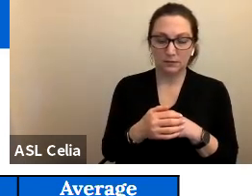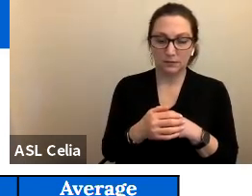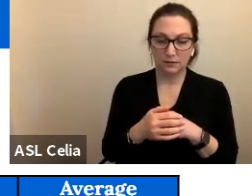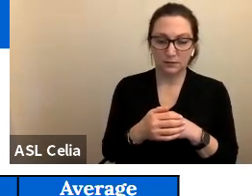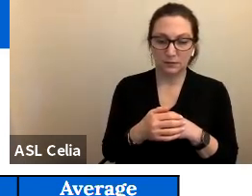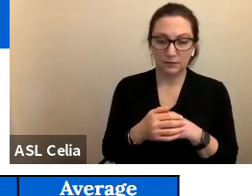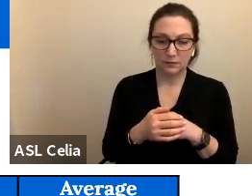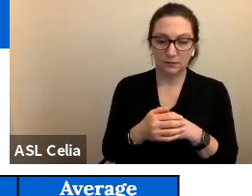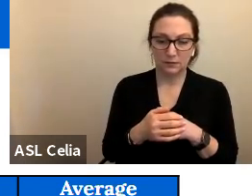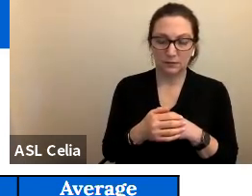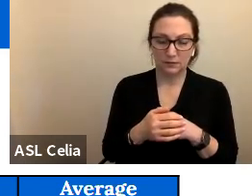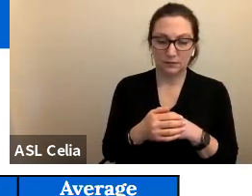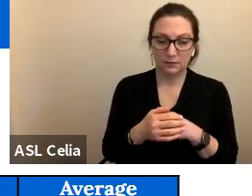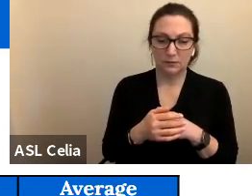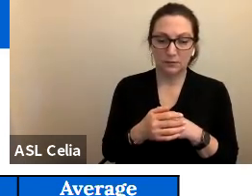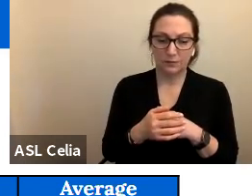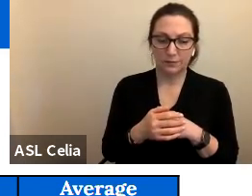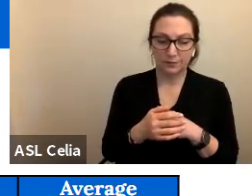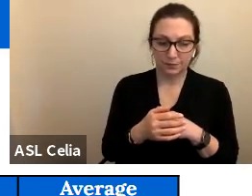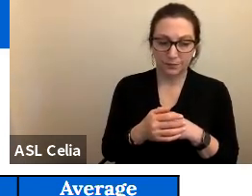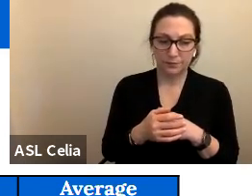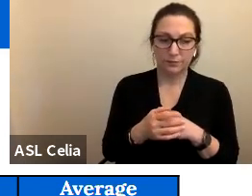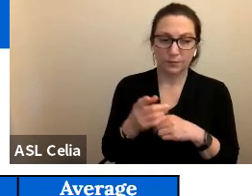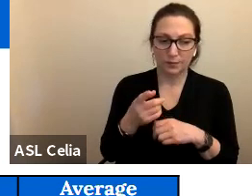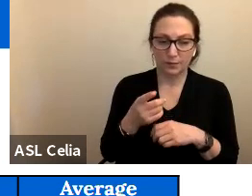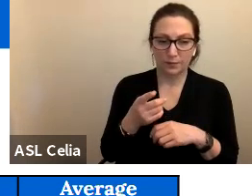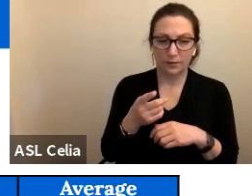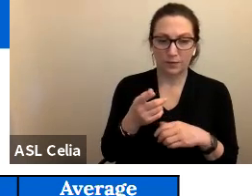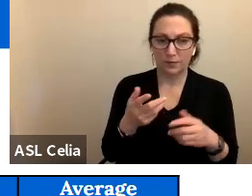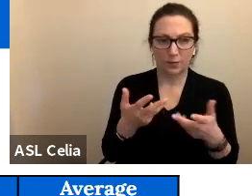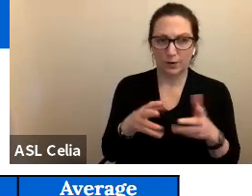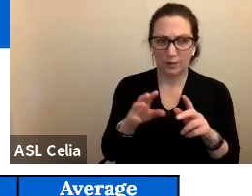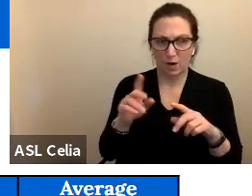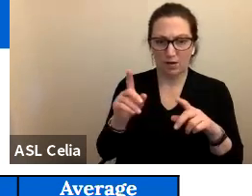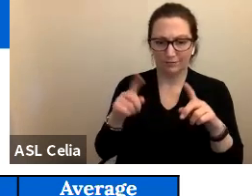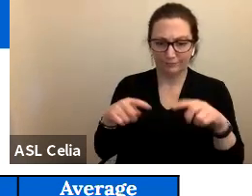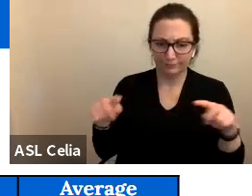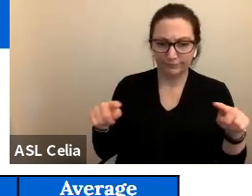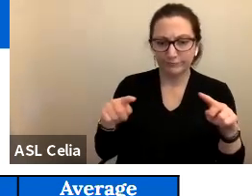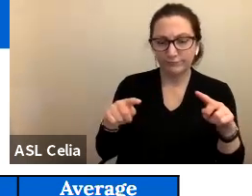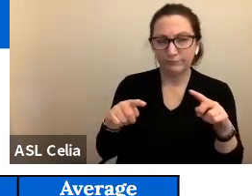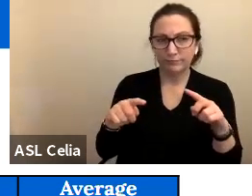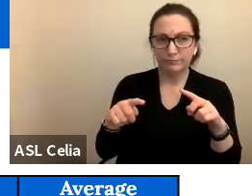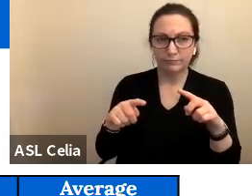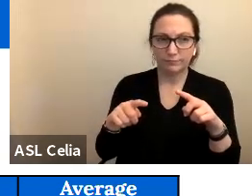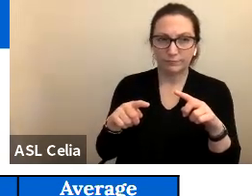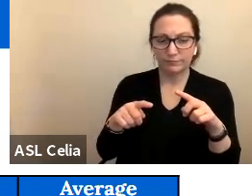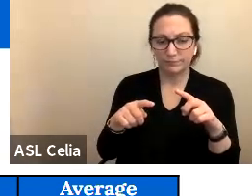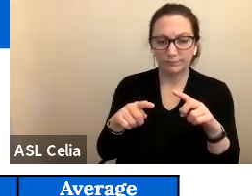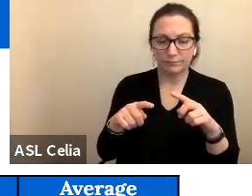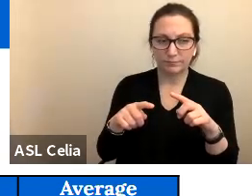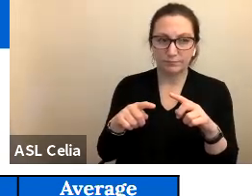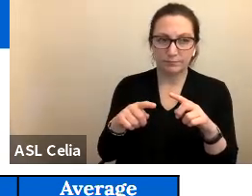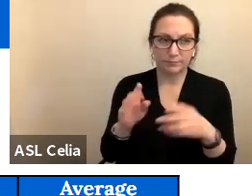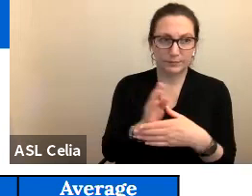ensure differentiation between student GPAs, the decision was made to not round the